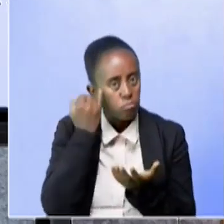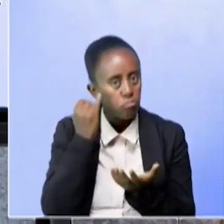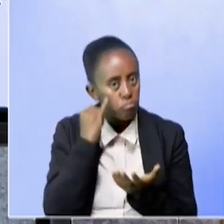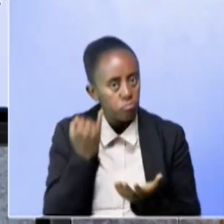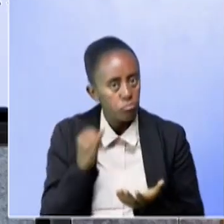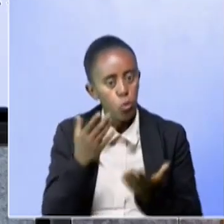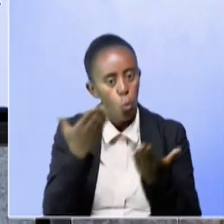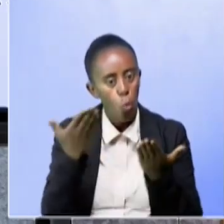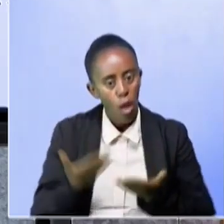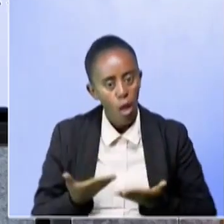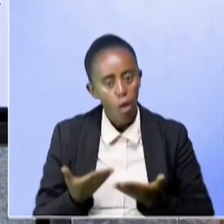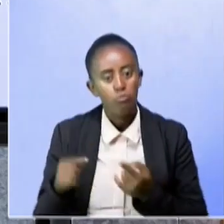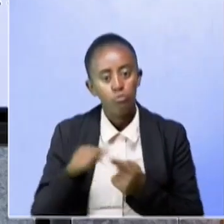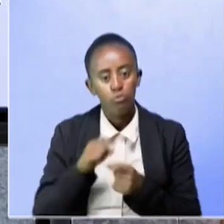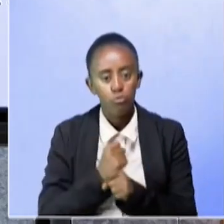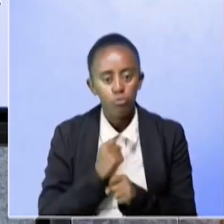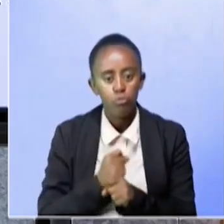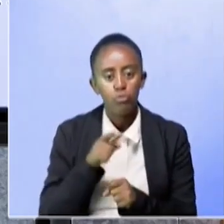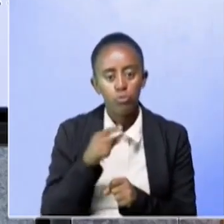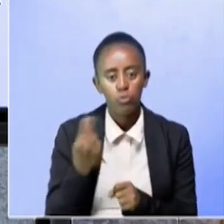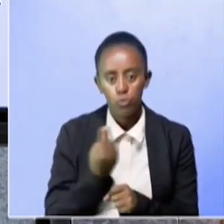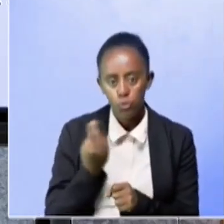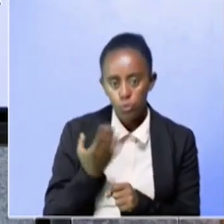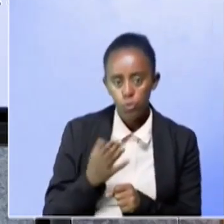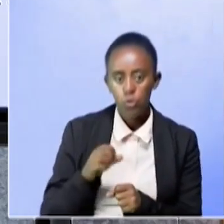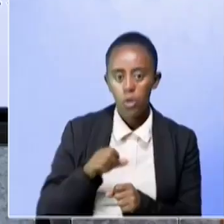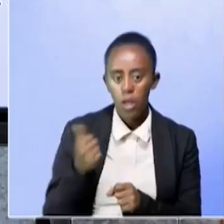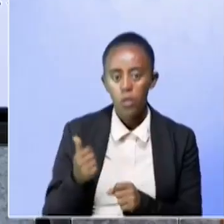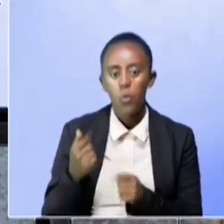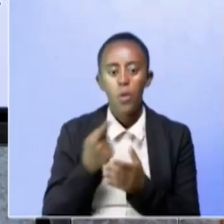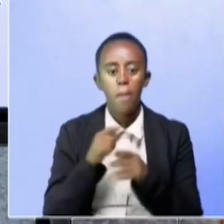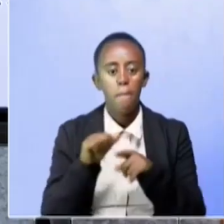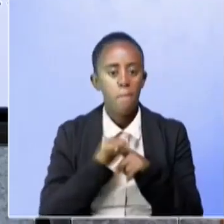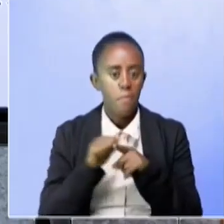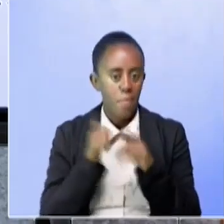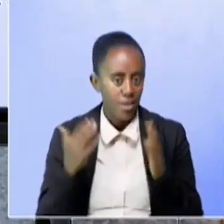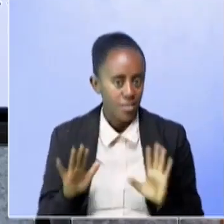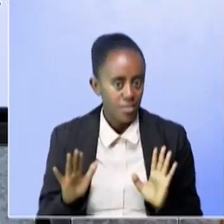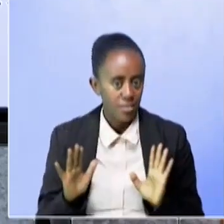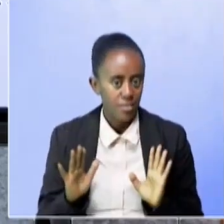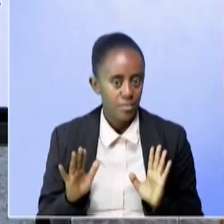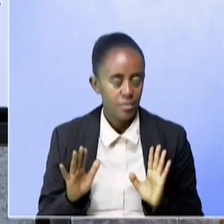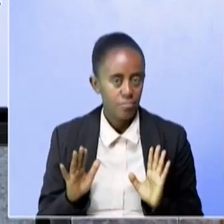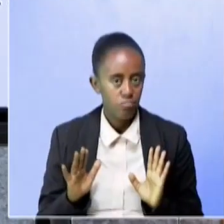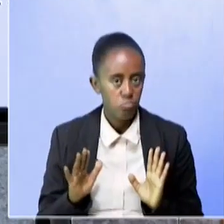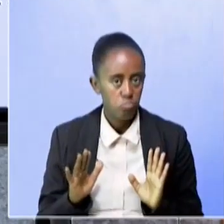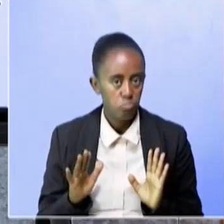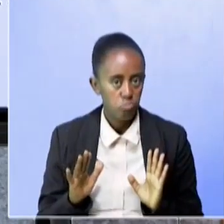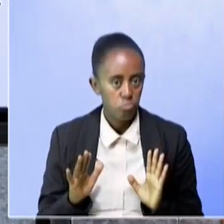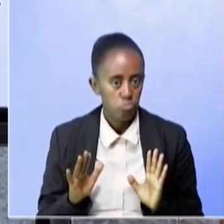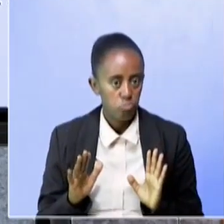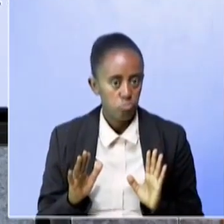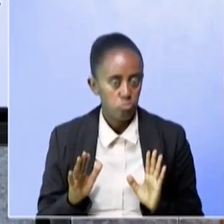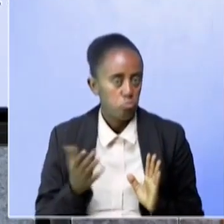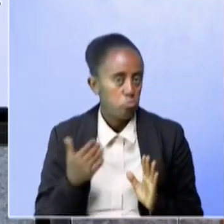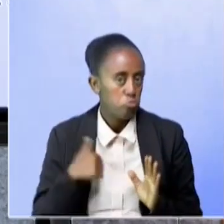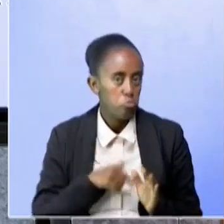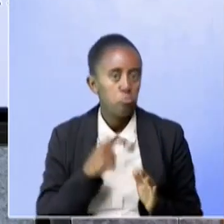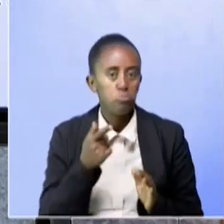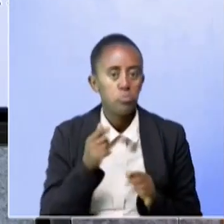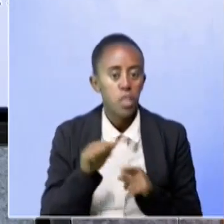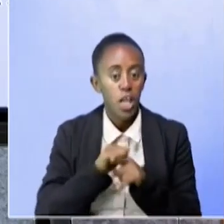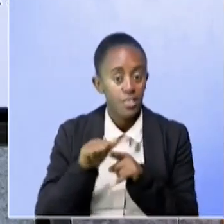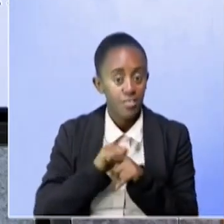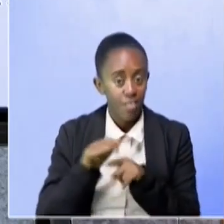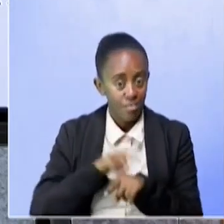these computers as I have used and as we have practiced in our exercise break